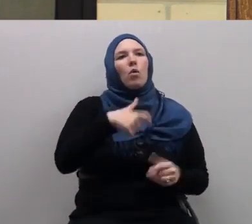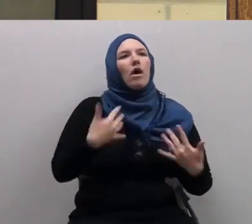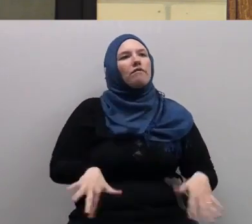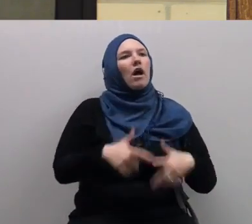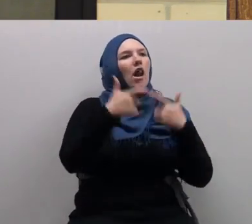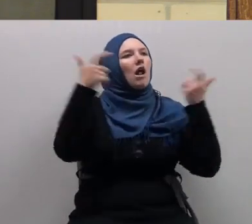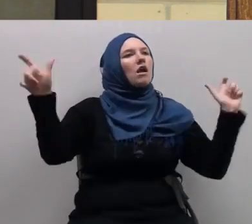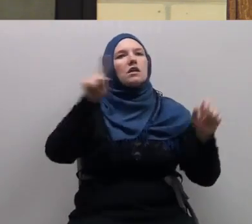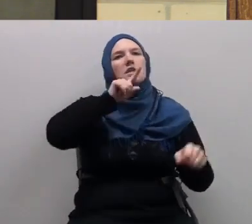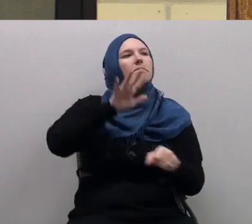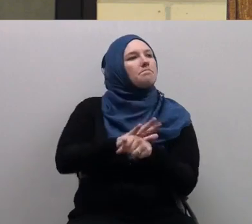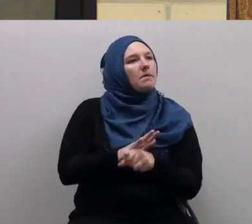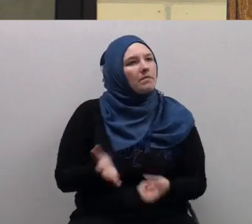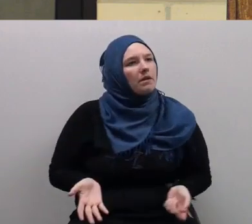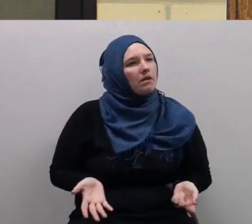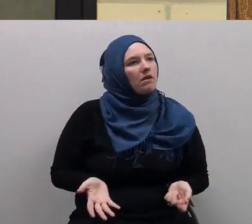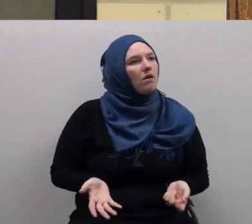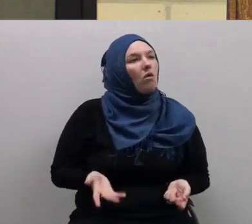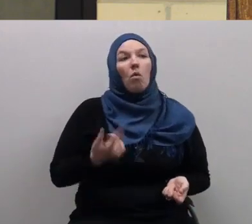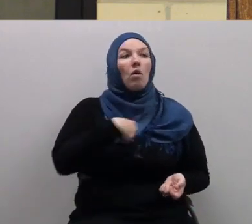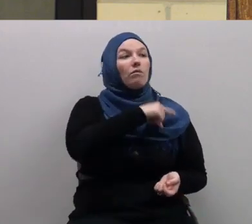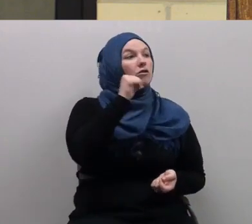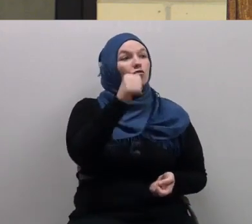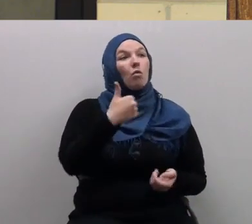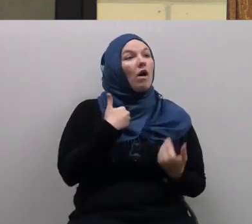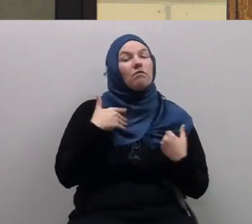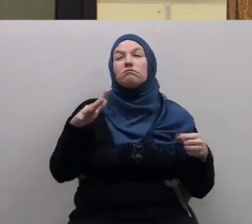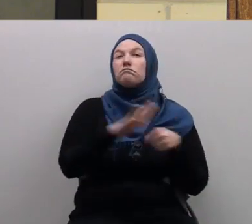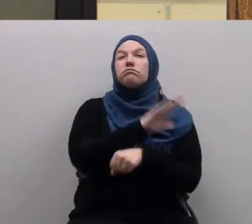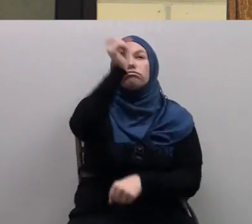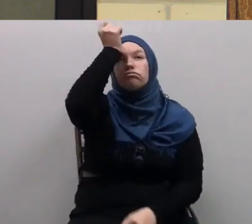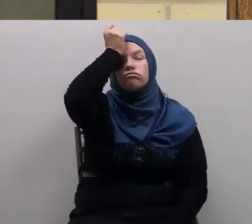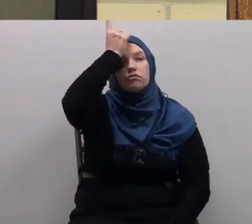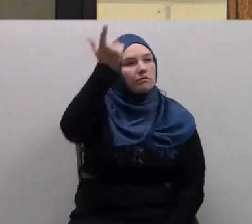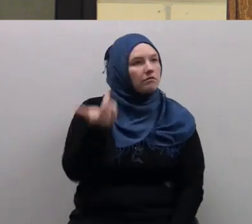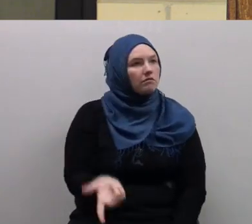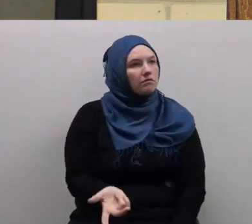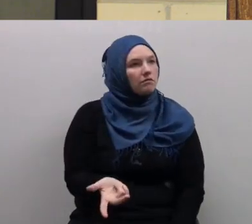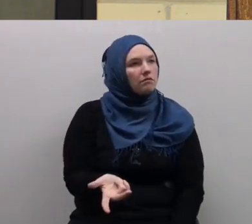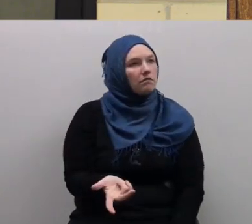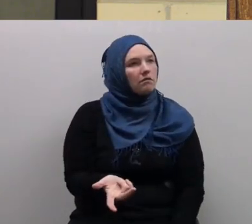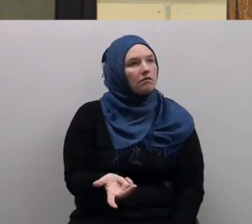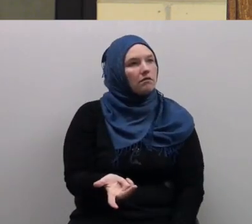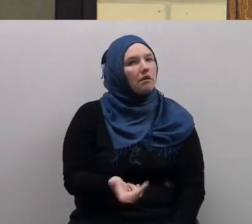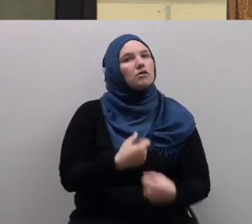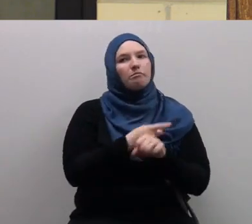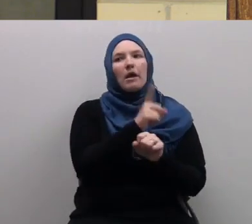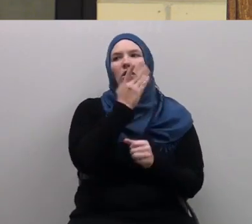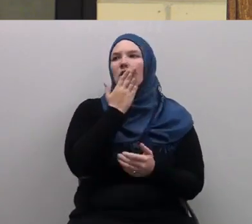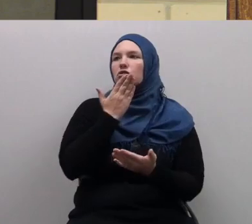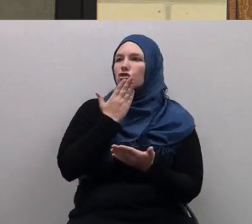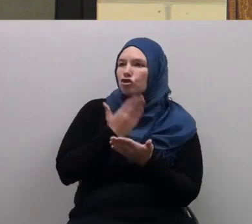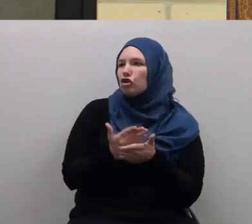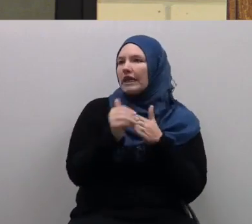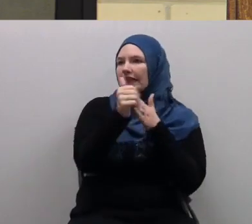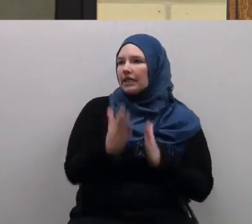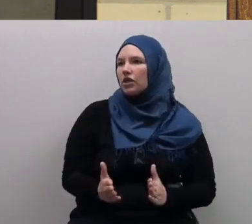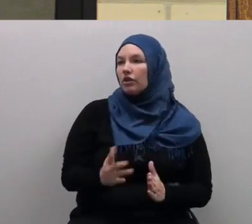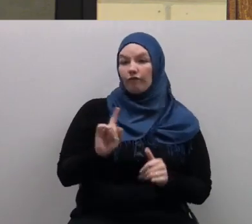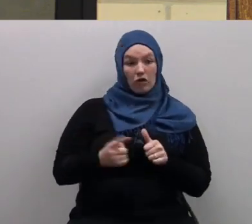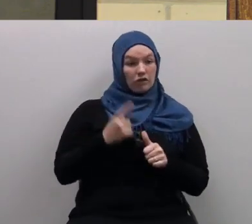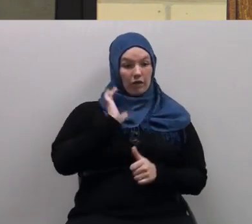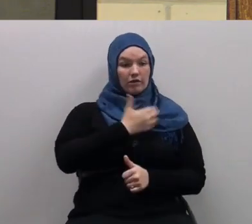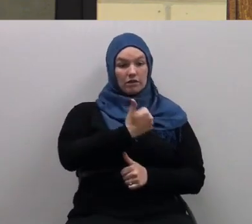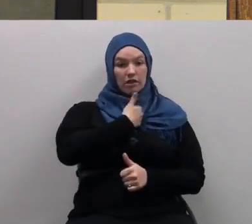commitment and the level of understanding that would make us fit leaders, first for